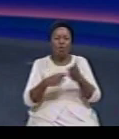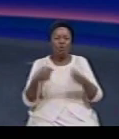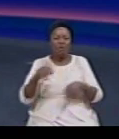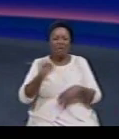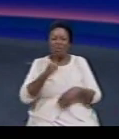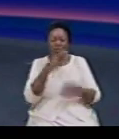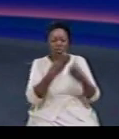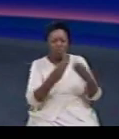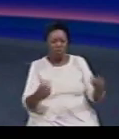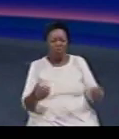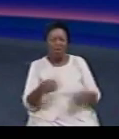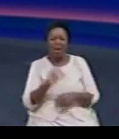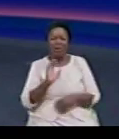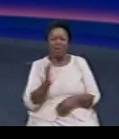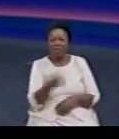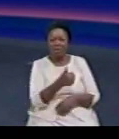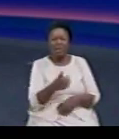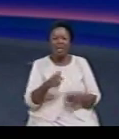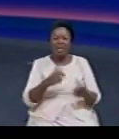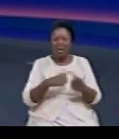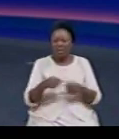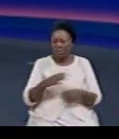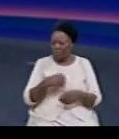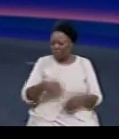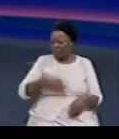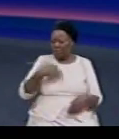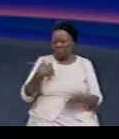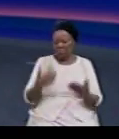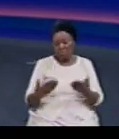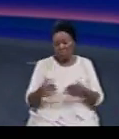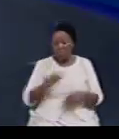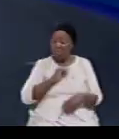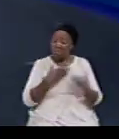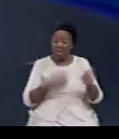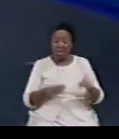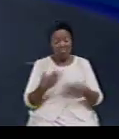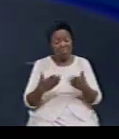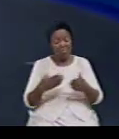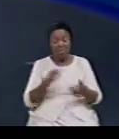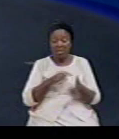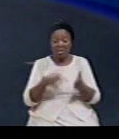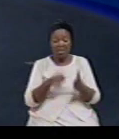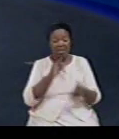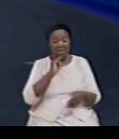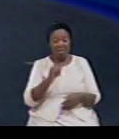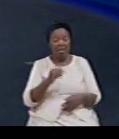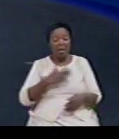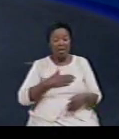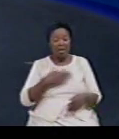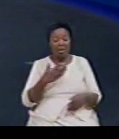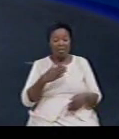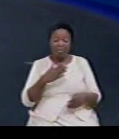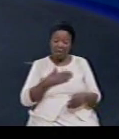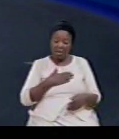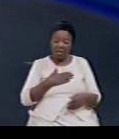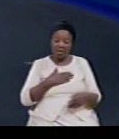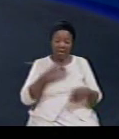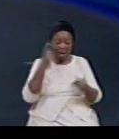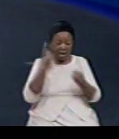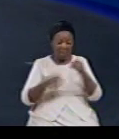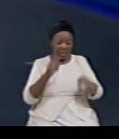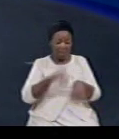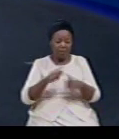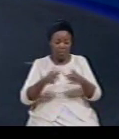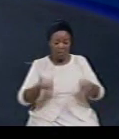think, is this the end of life? Am I going to go just like this? You know what we do? We cry.